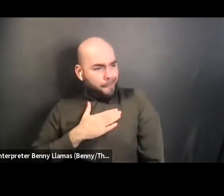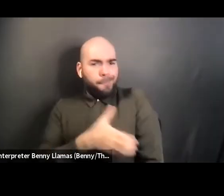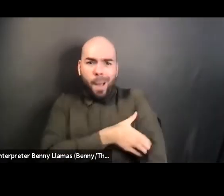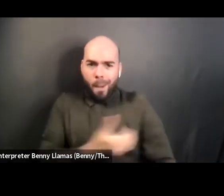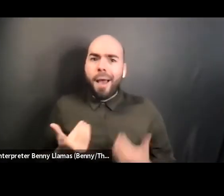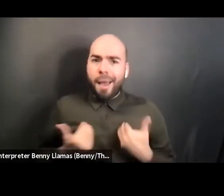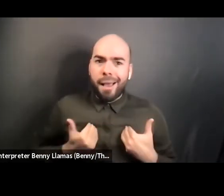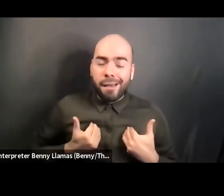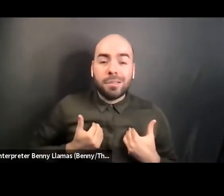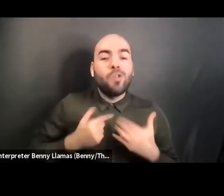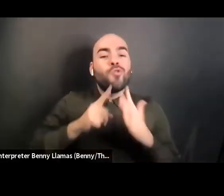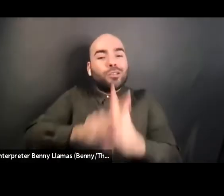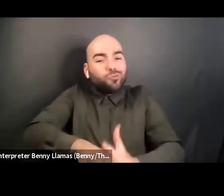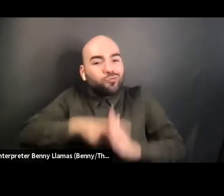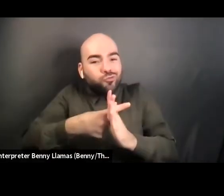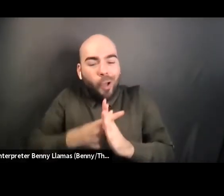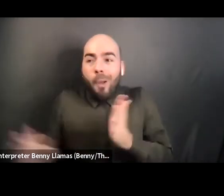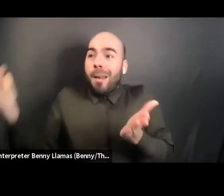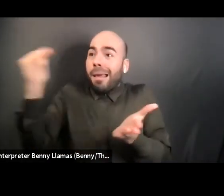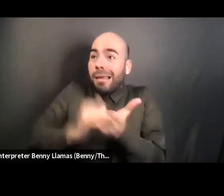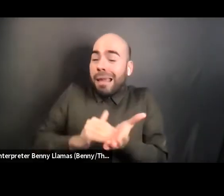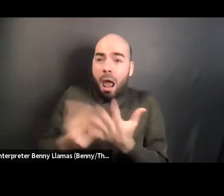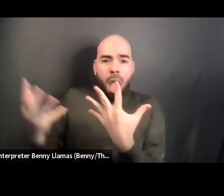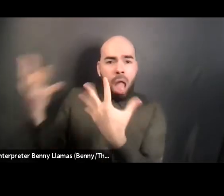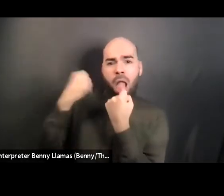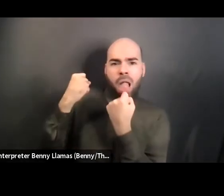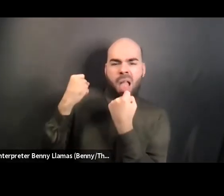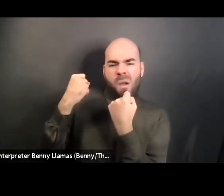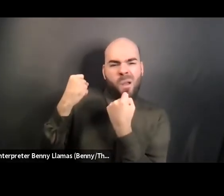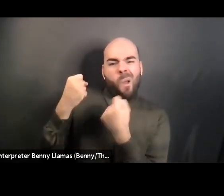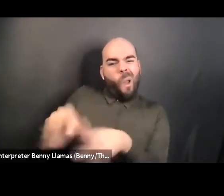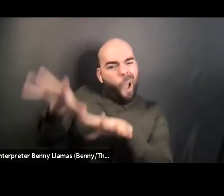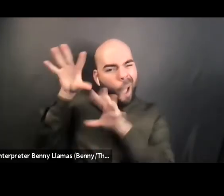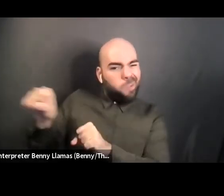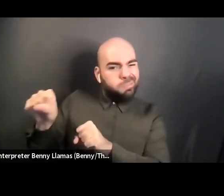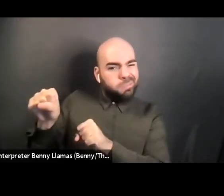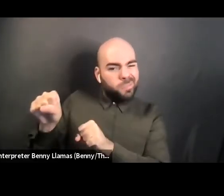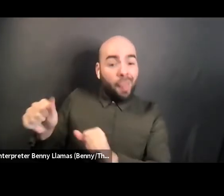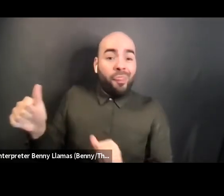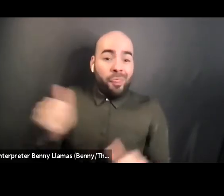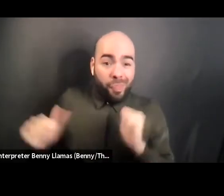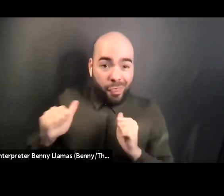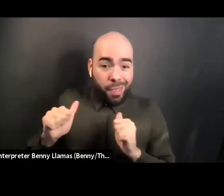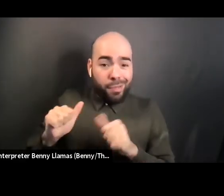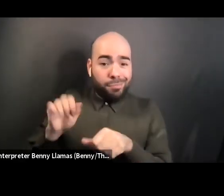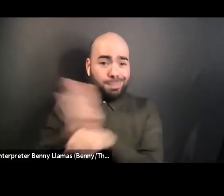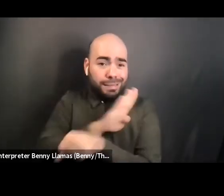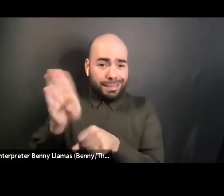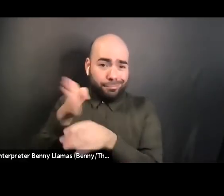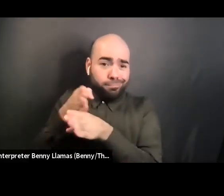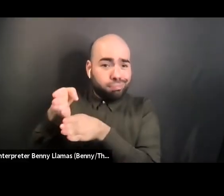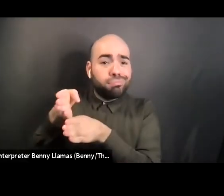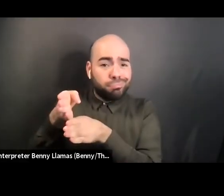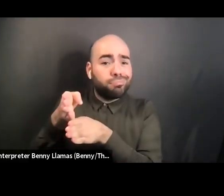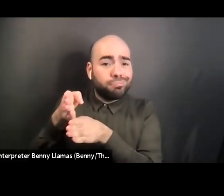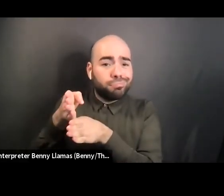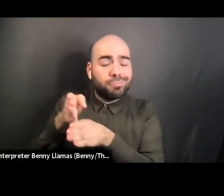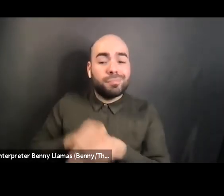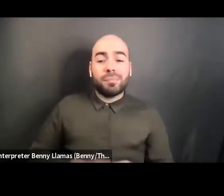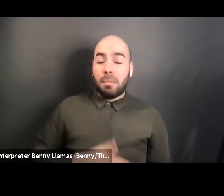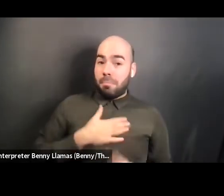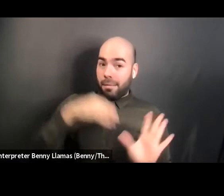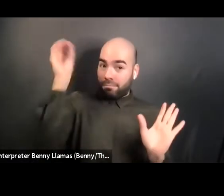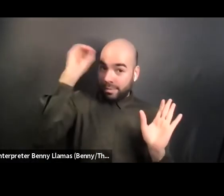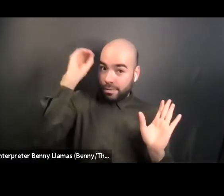the refounding that this industry needs, in my opinion, and that refounding can also help shape the